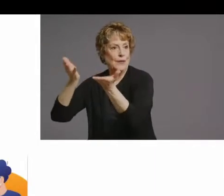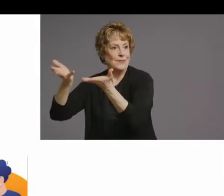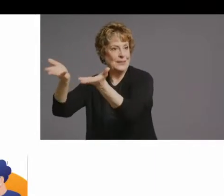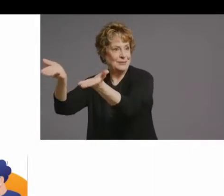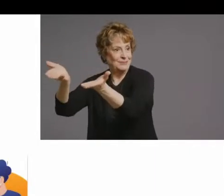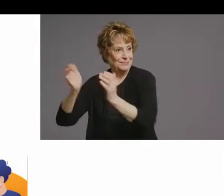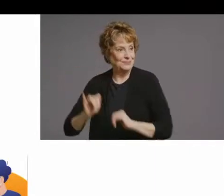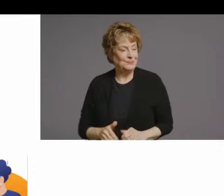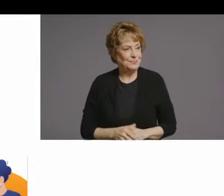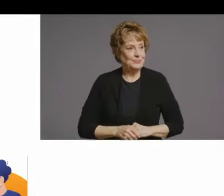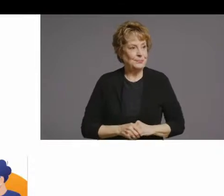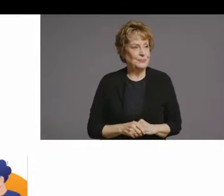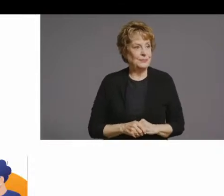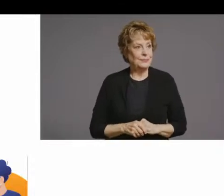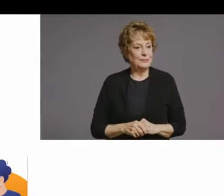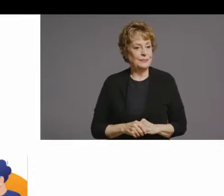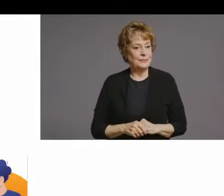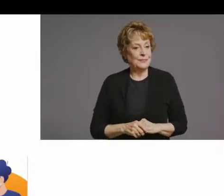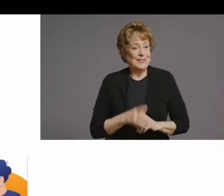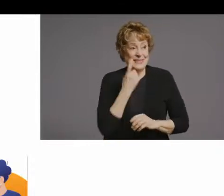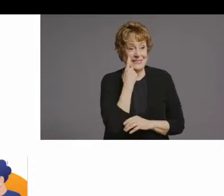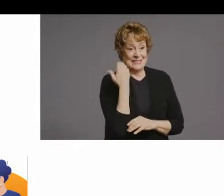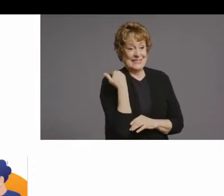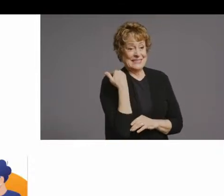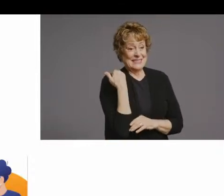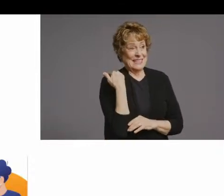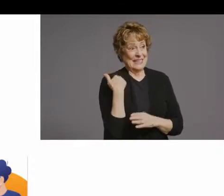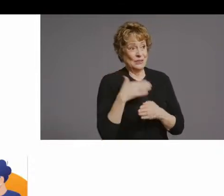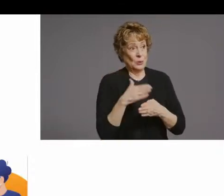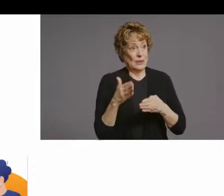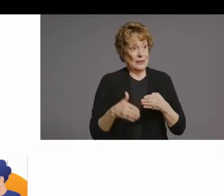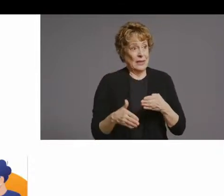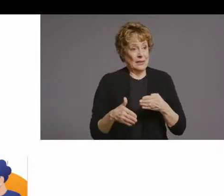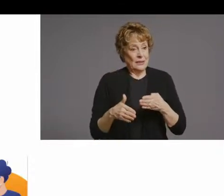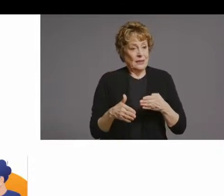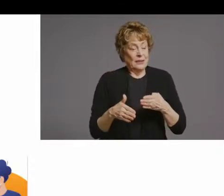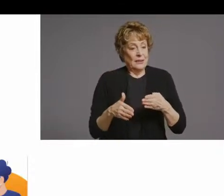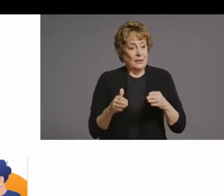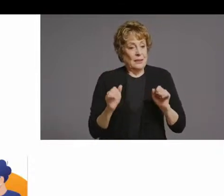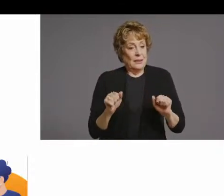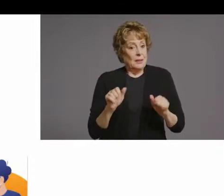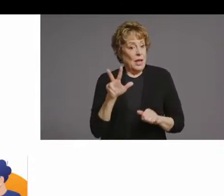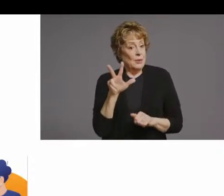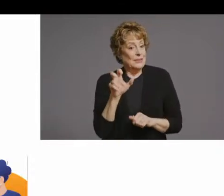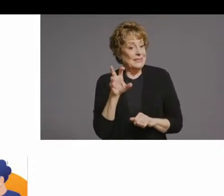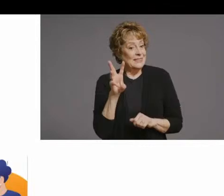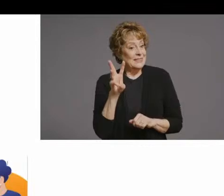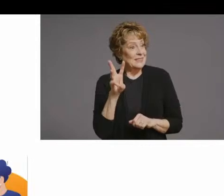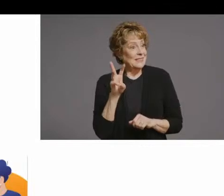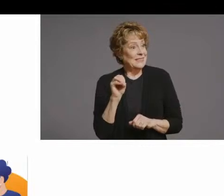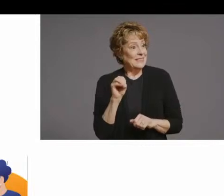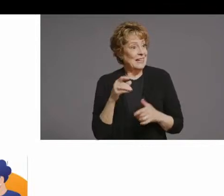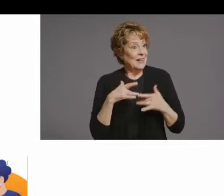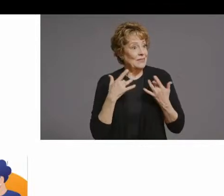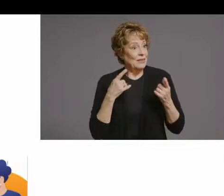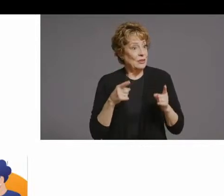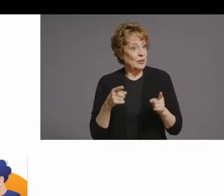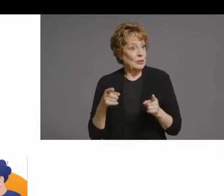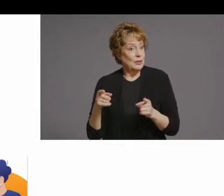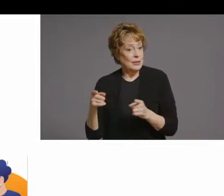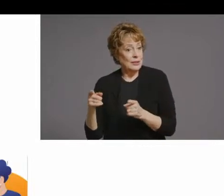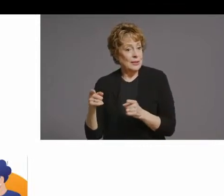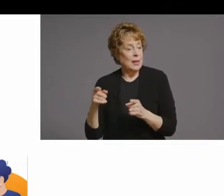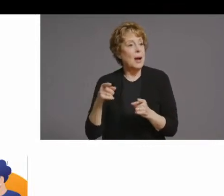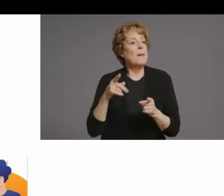This past weekend, we held our Ability 360 event. That was in partnership with Ability 360, Passport Health, the